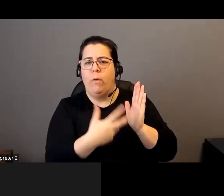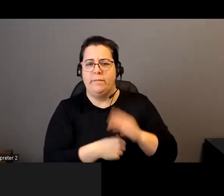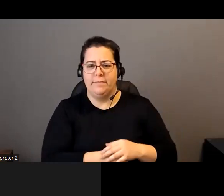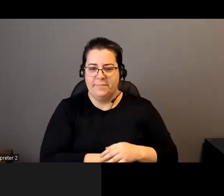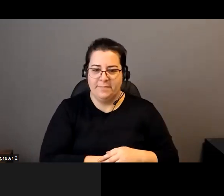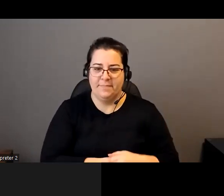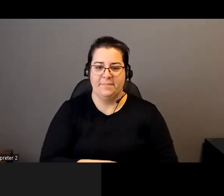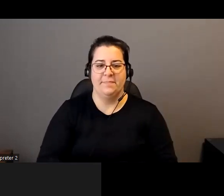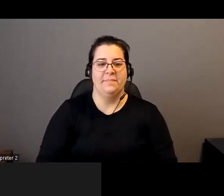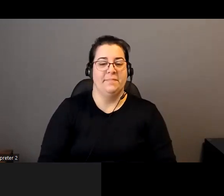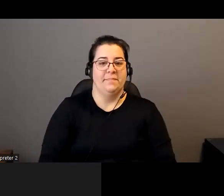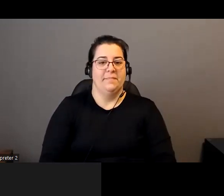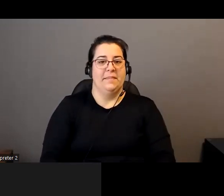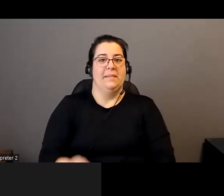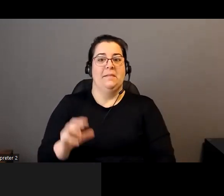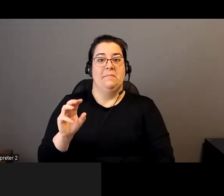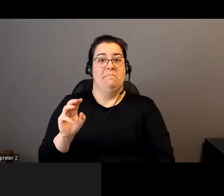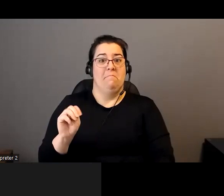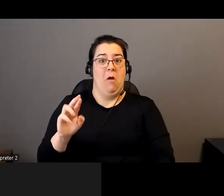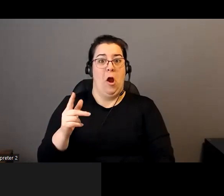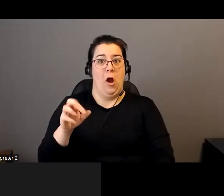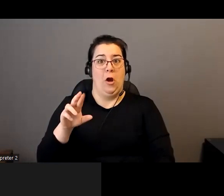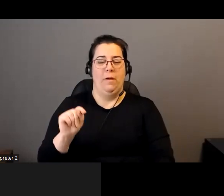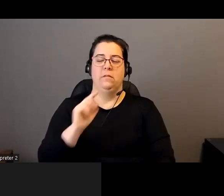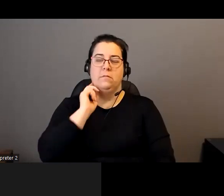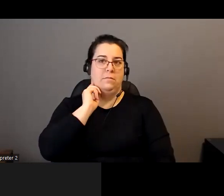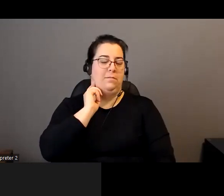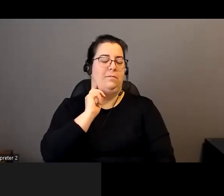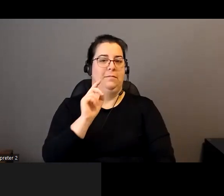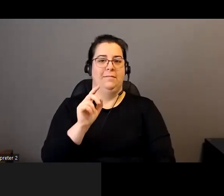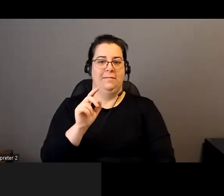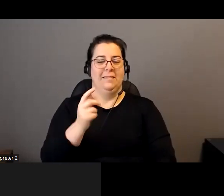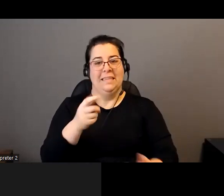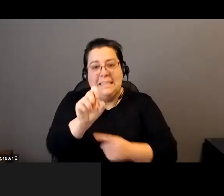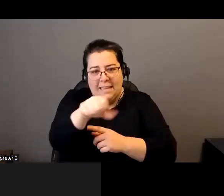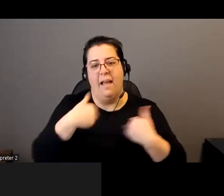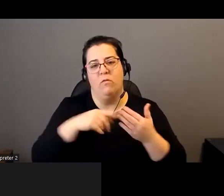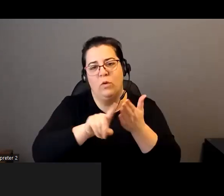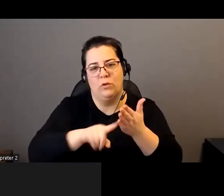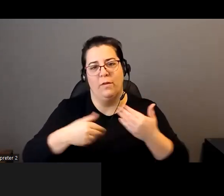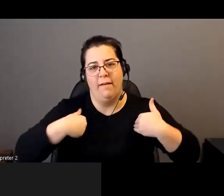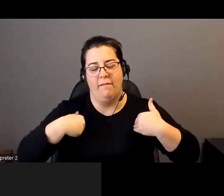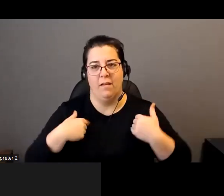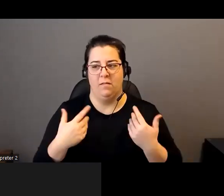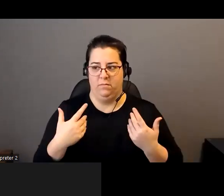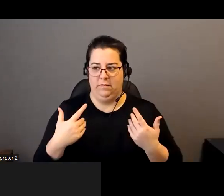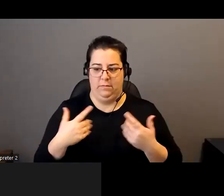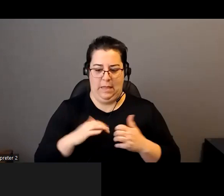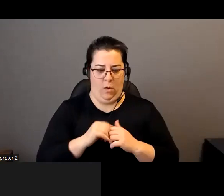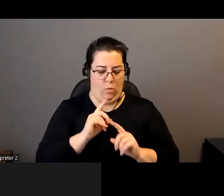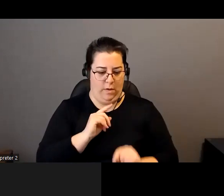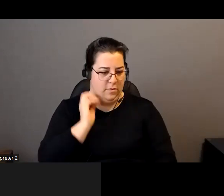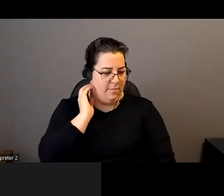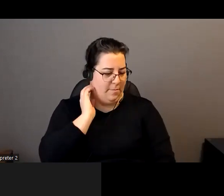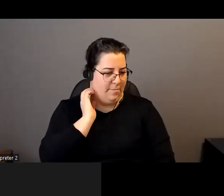Yes, there is research. I'm not sure how I can answer that. There's not a lot of research. Like it